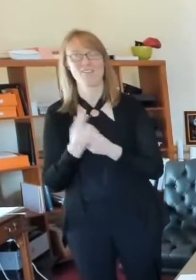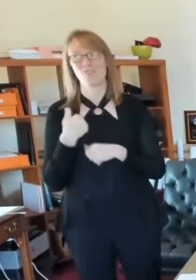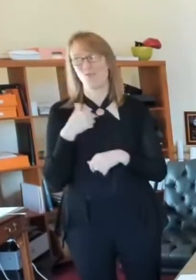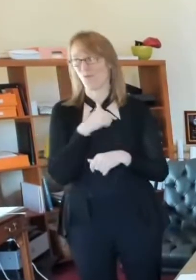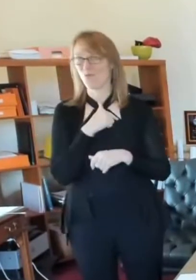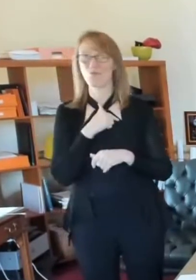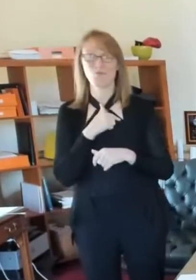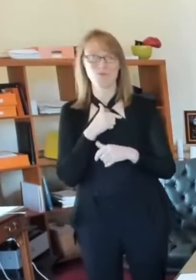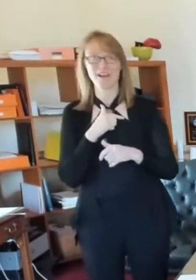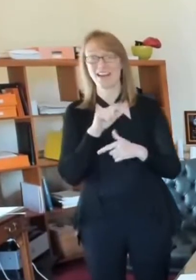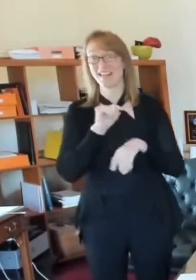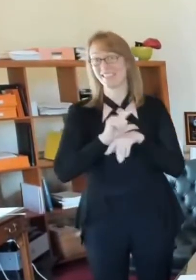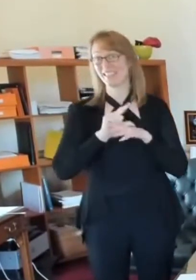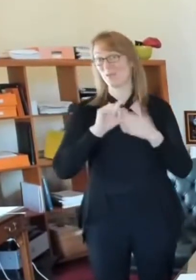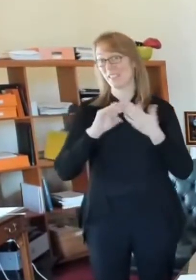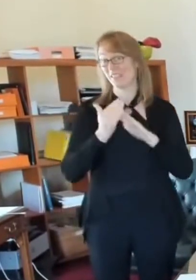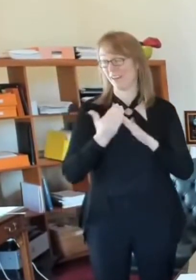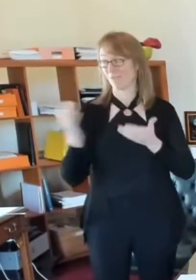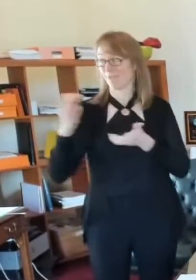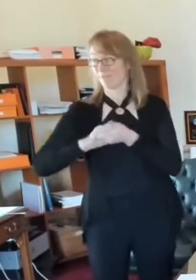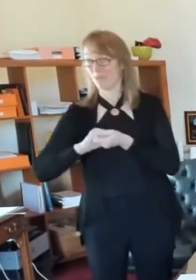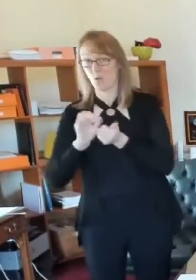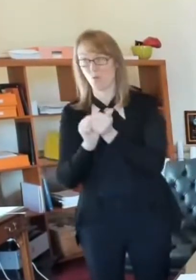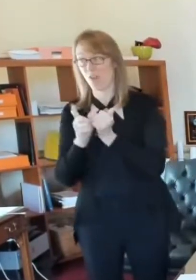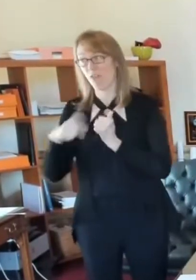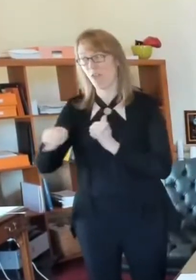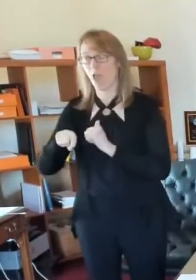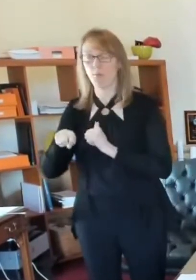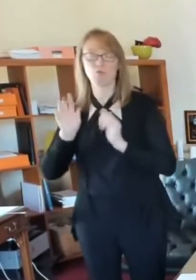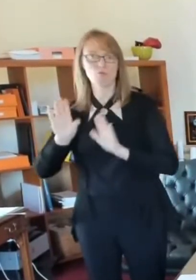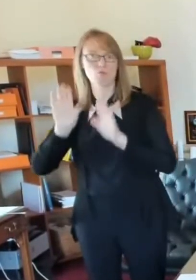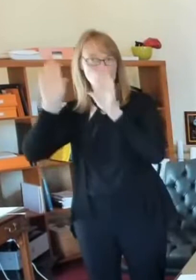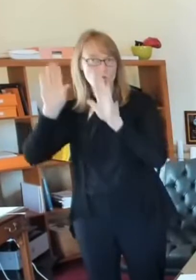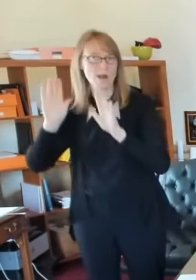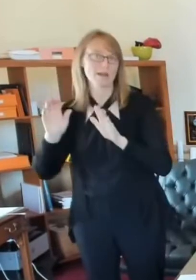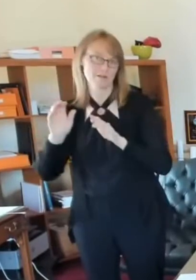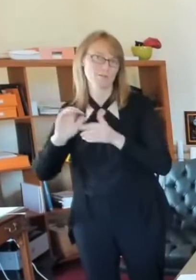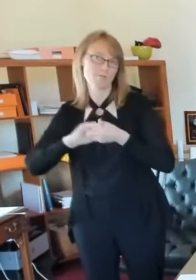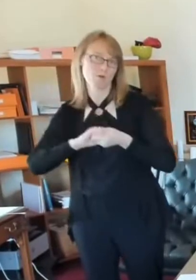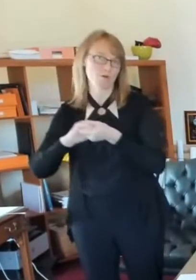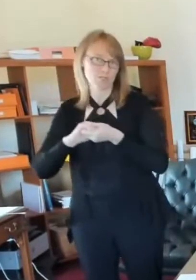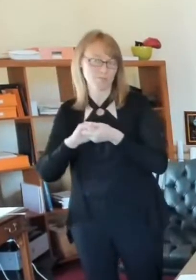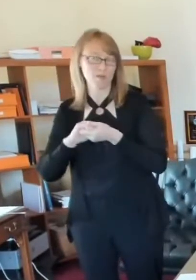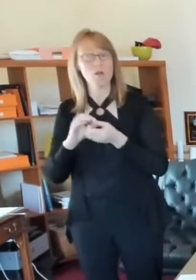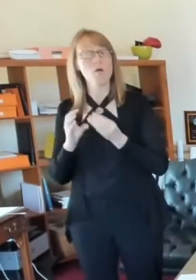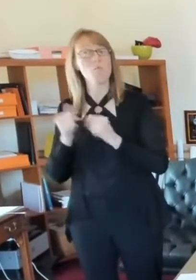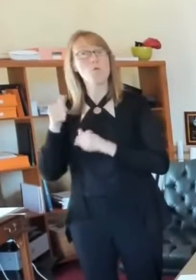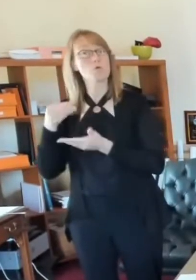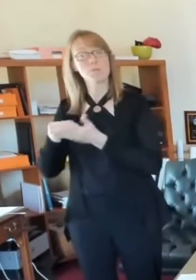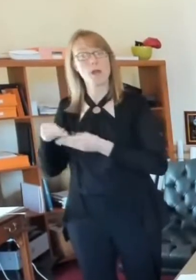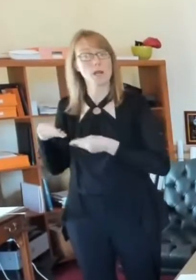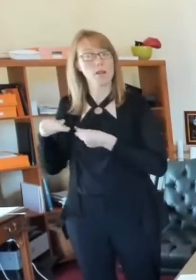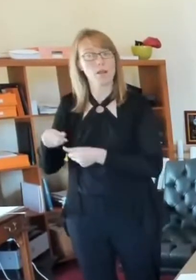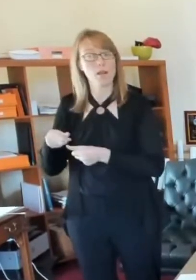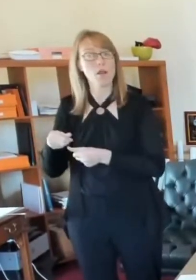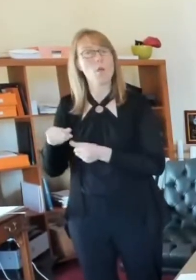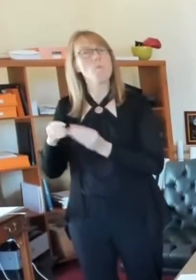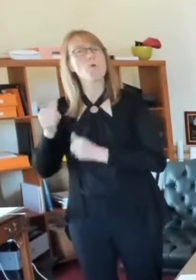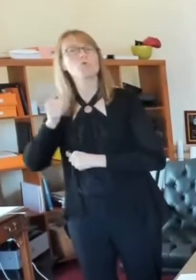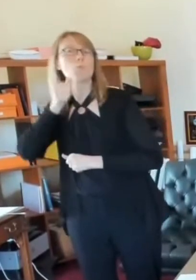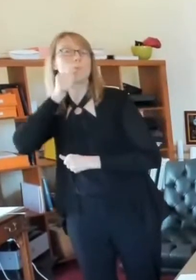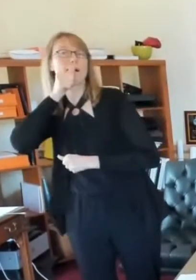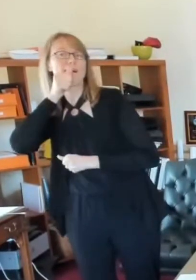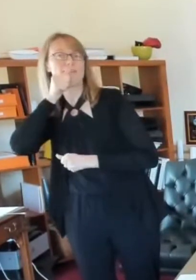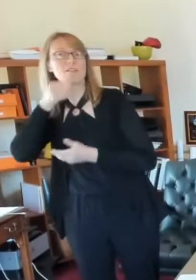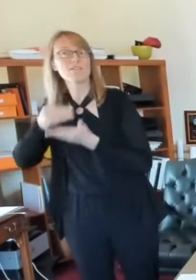for us to have. And frankly, it's primarily private money. And there's some state money in there, thanks to Senator